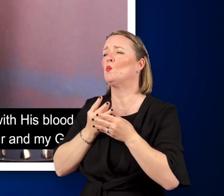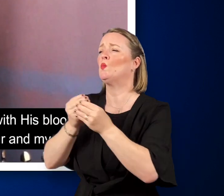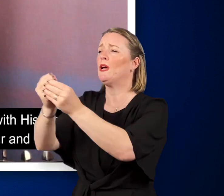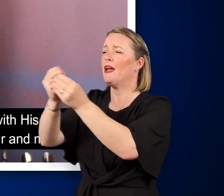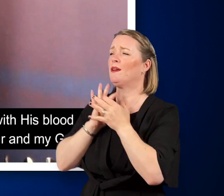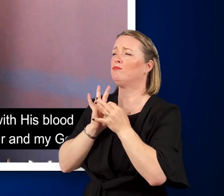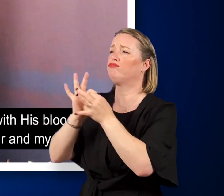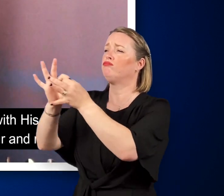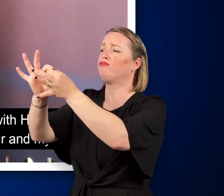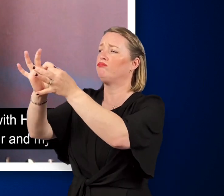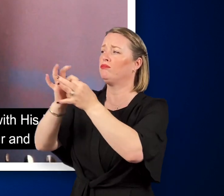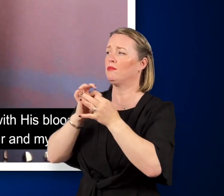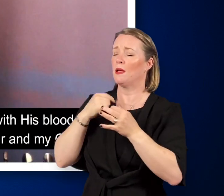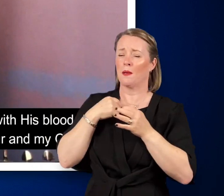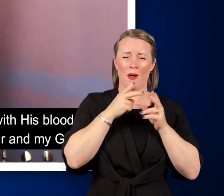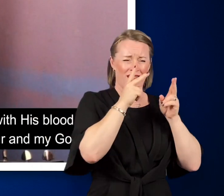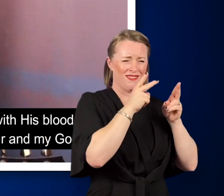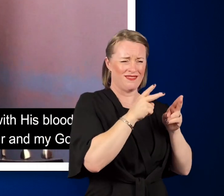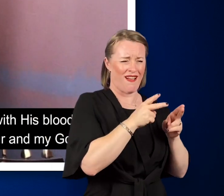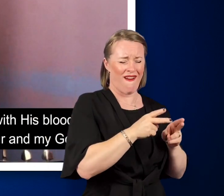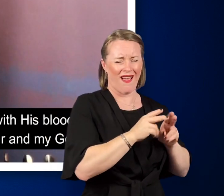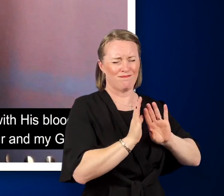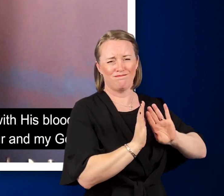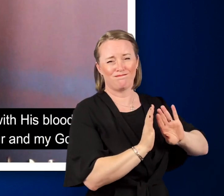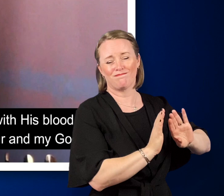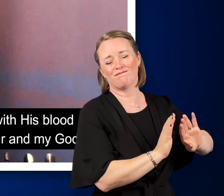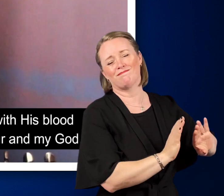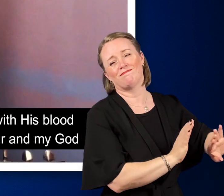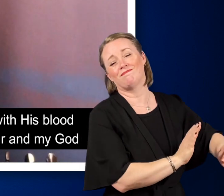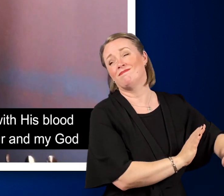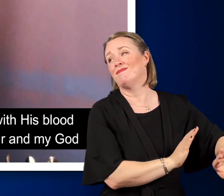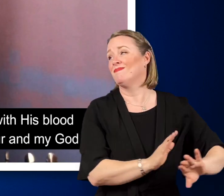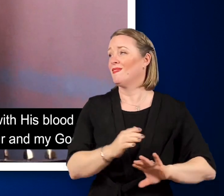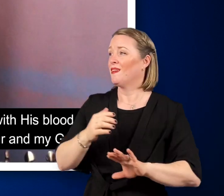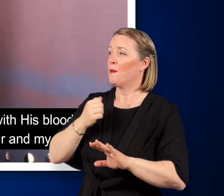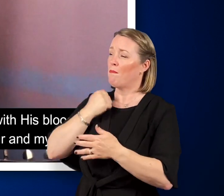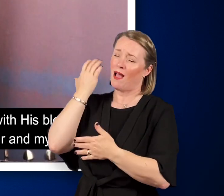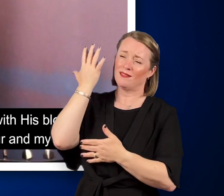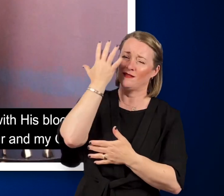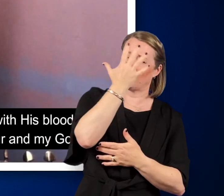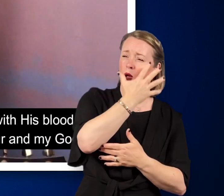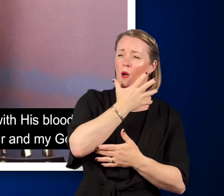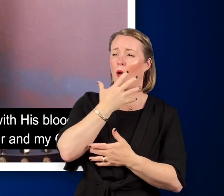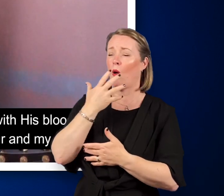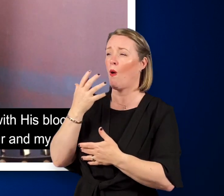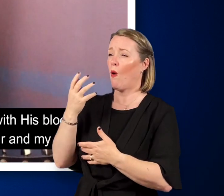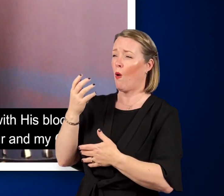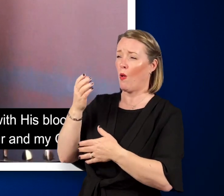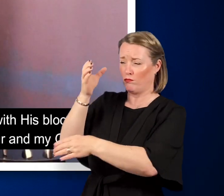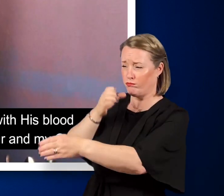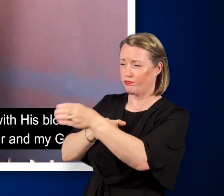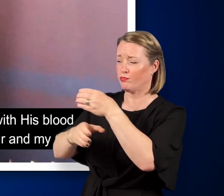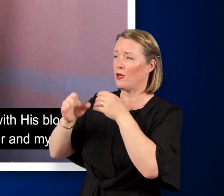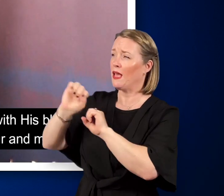One with himself I cannot die, my soul is